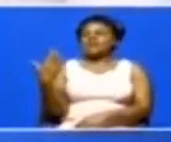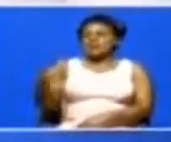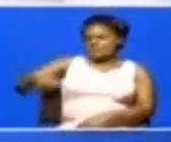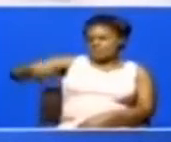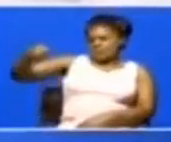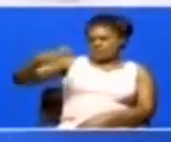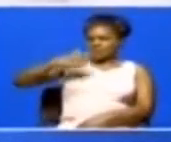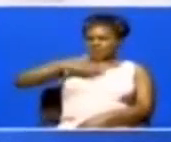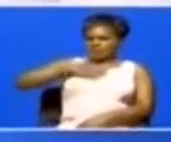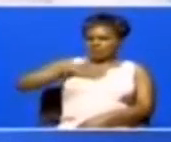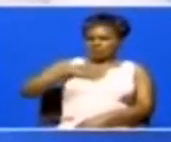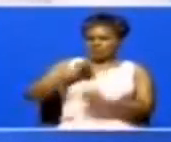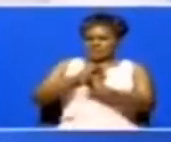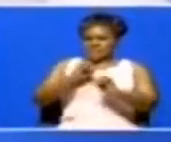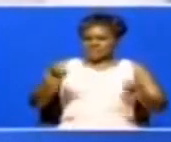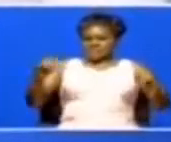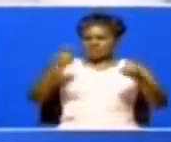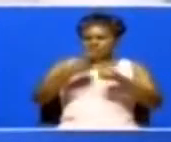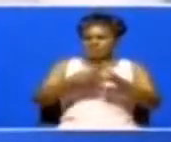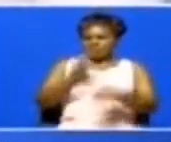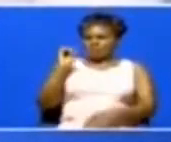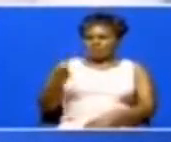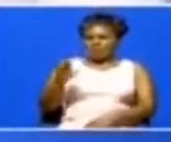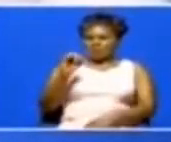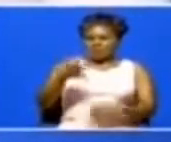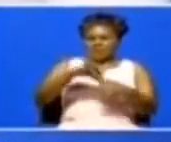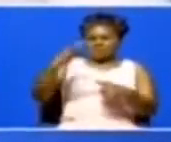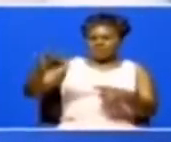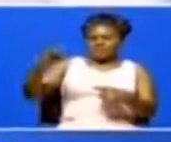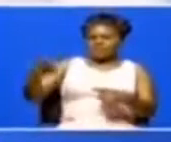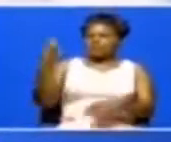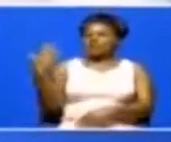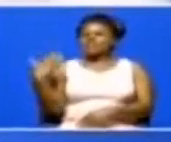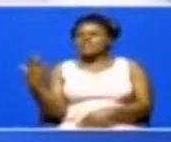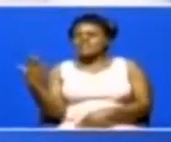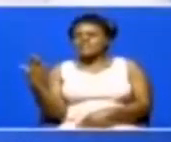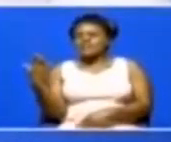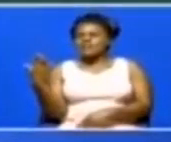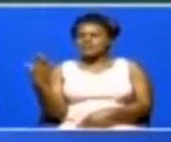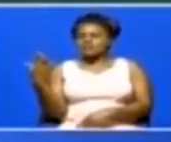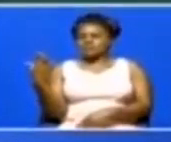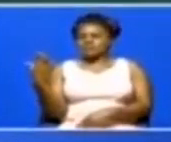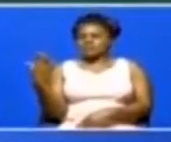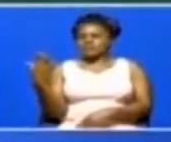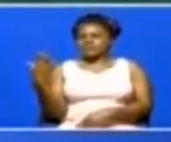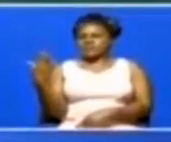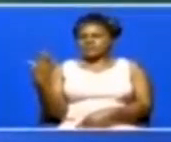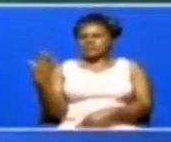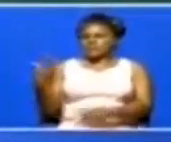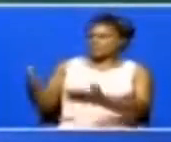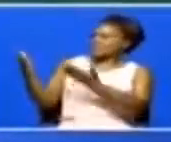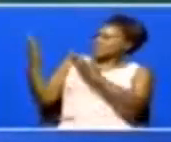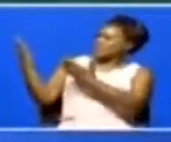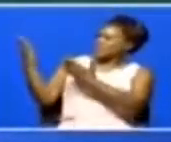bags are purely made out of waste vegetable starch and vegetable derivatives. The making of such